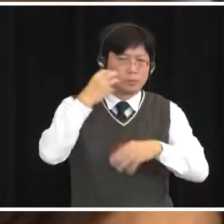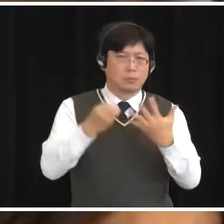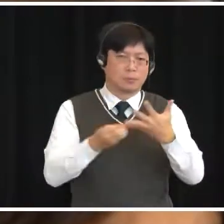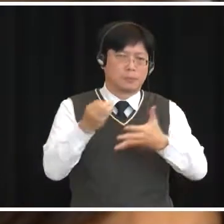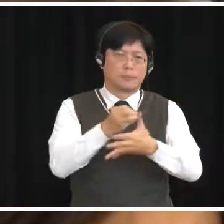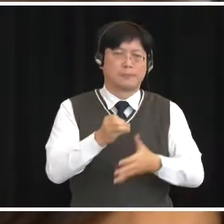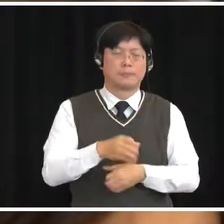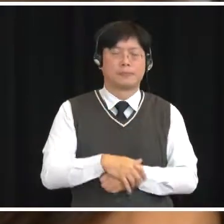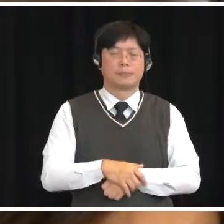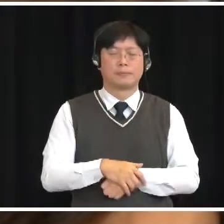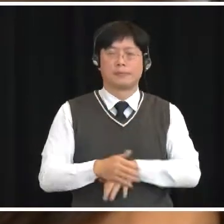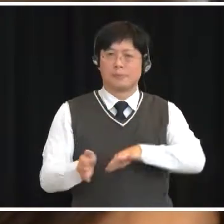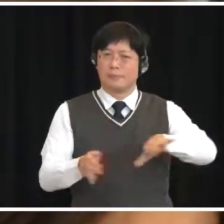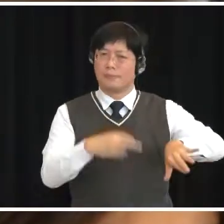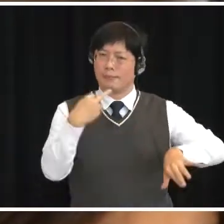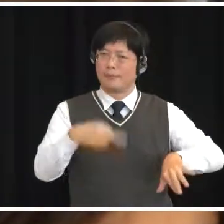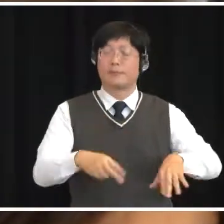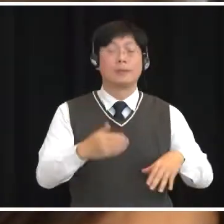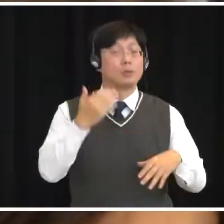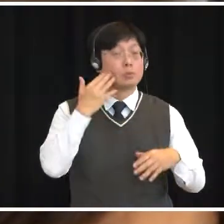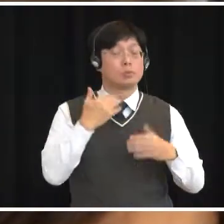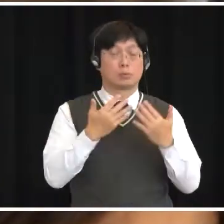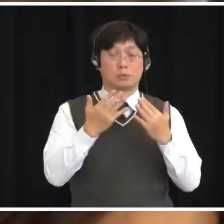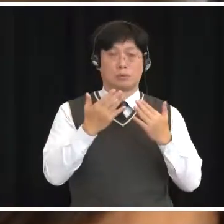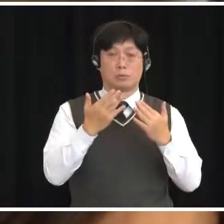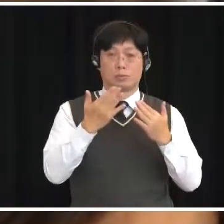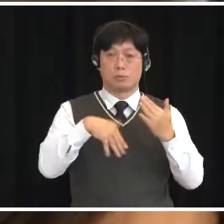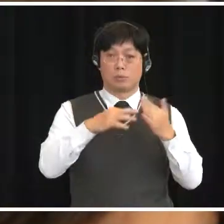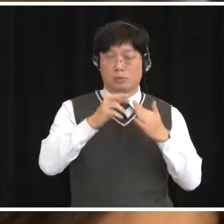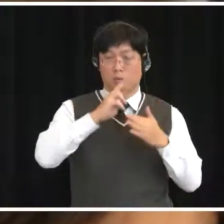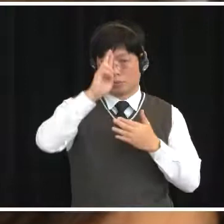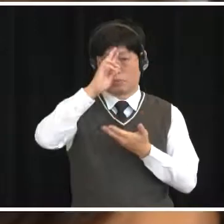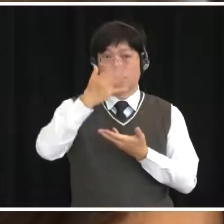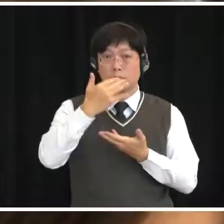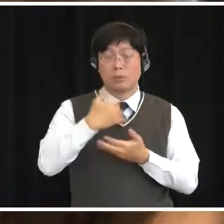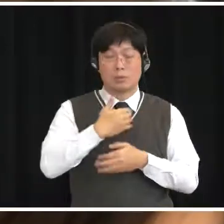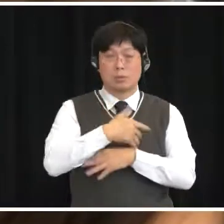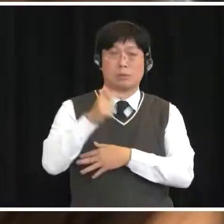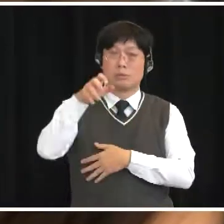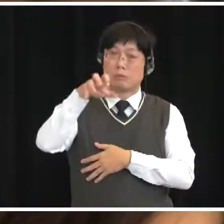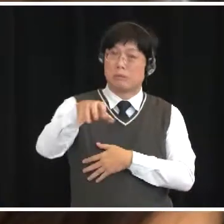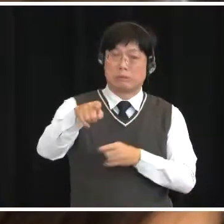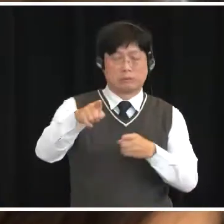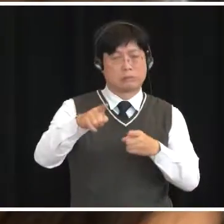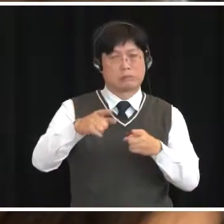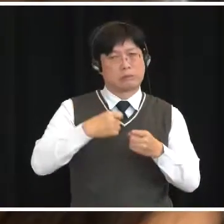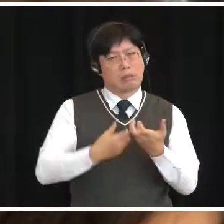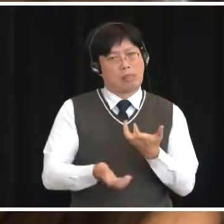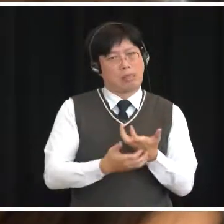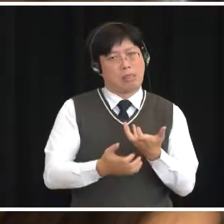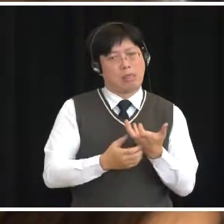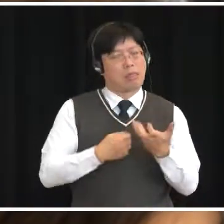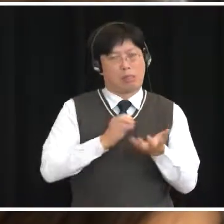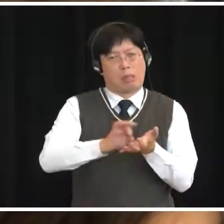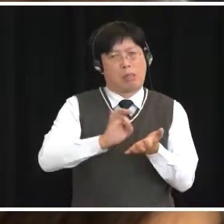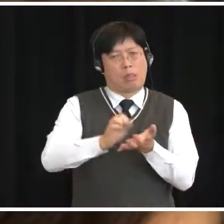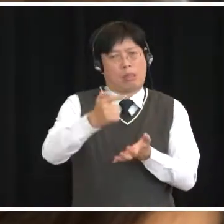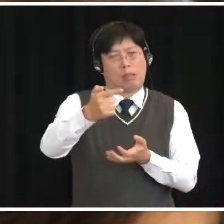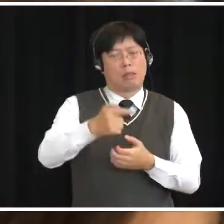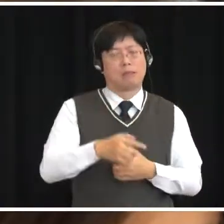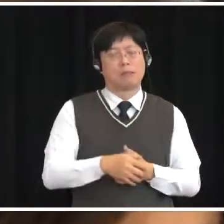The children can also have better learning retention. As for the